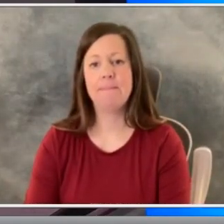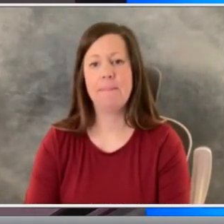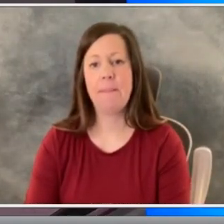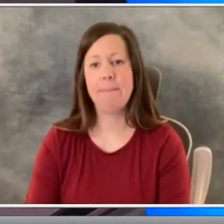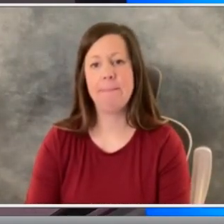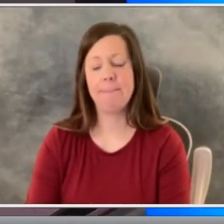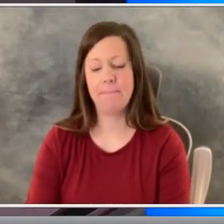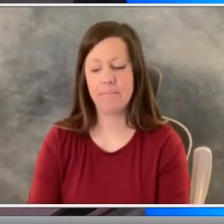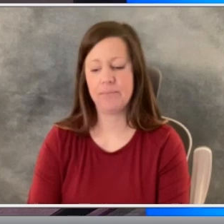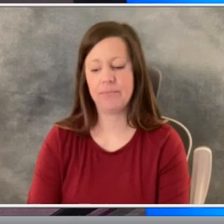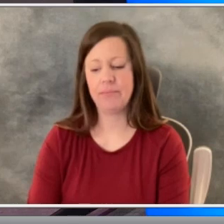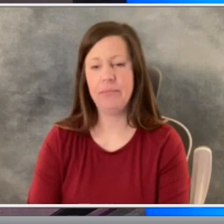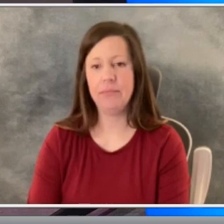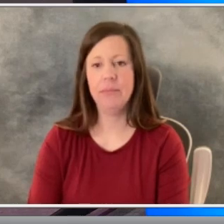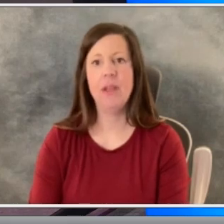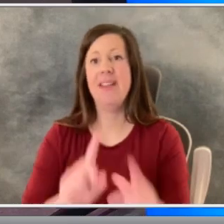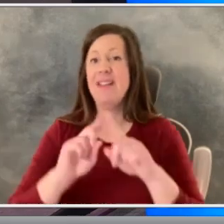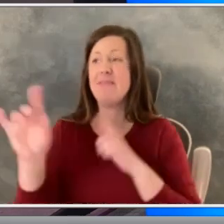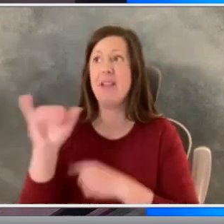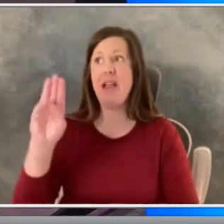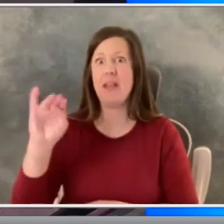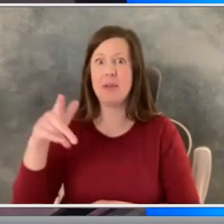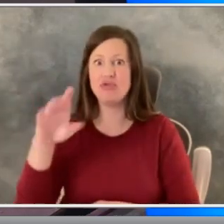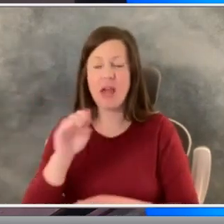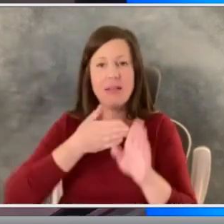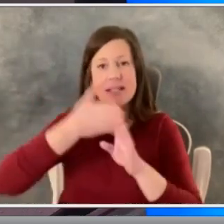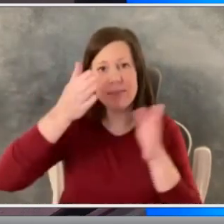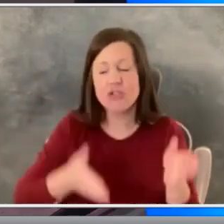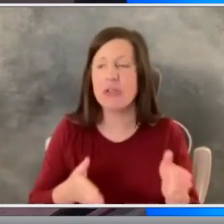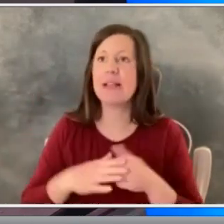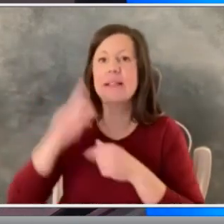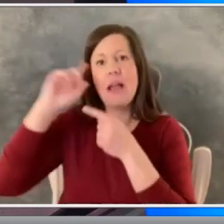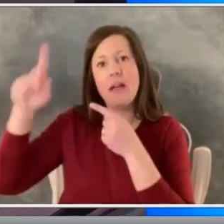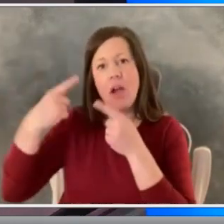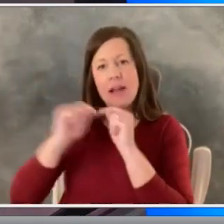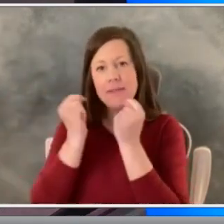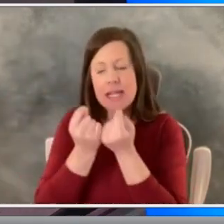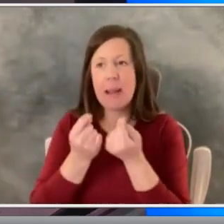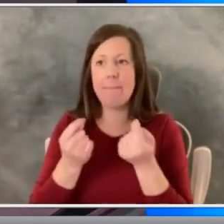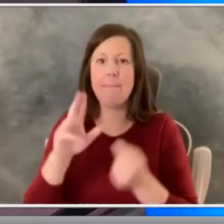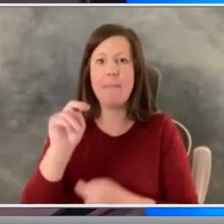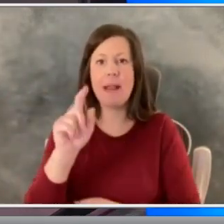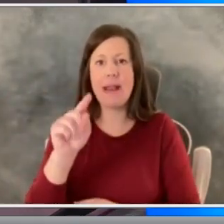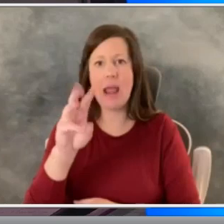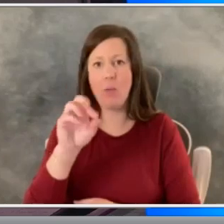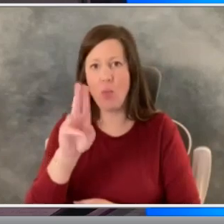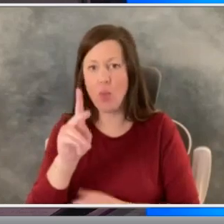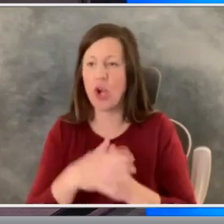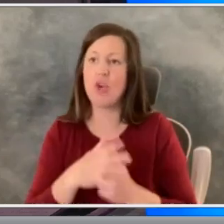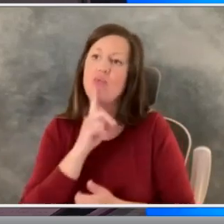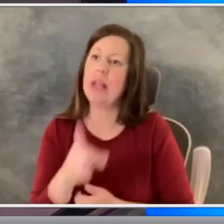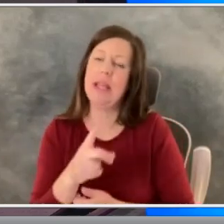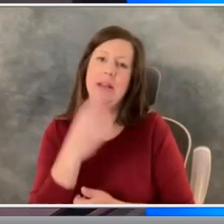team, a cognitive care network specialists or navigators, that's and go to support groups. Michelle started